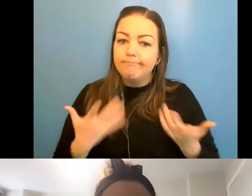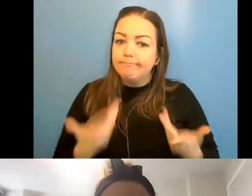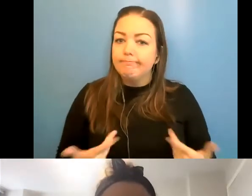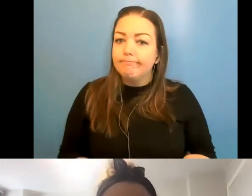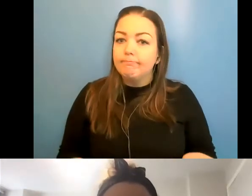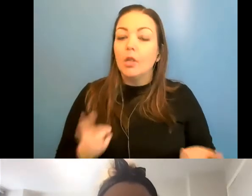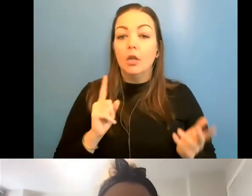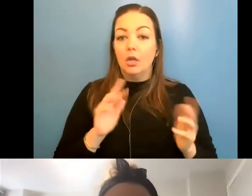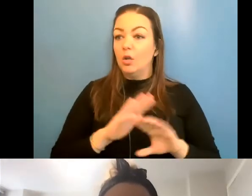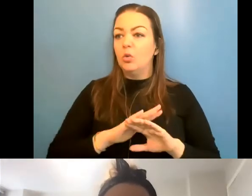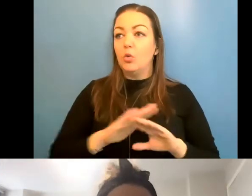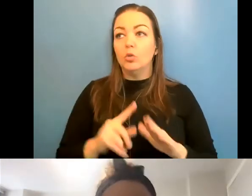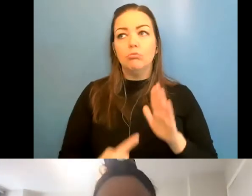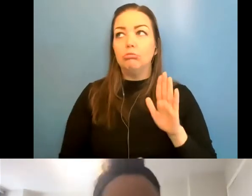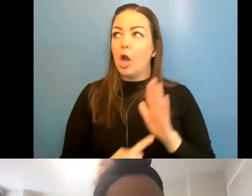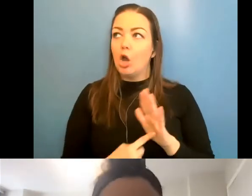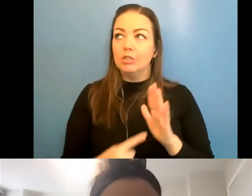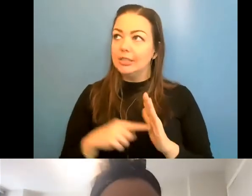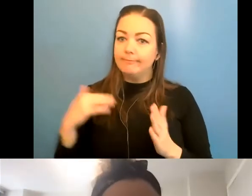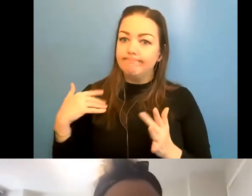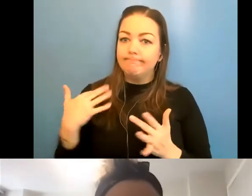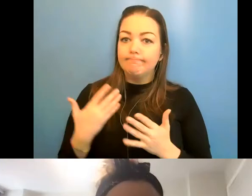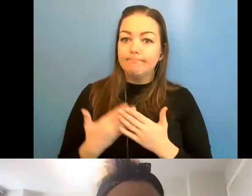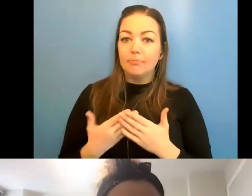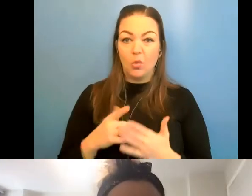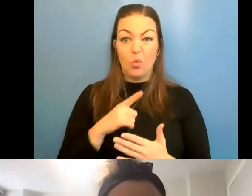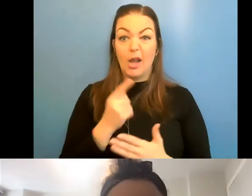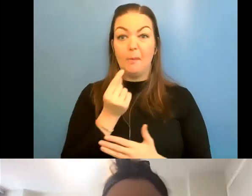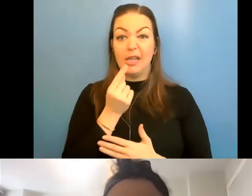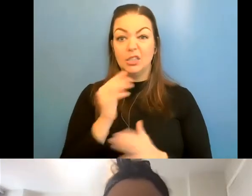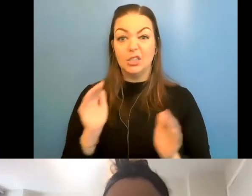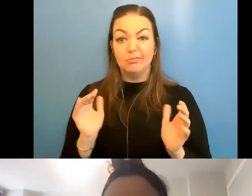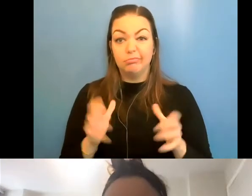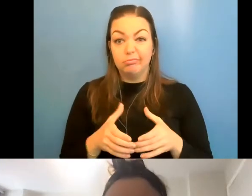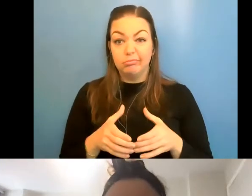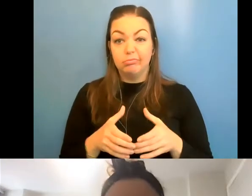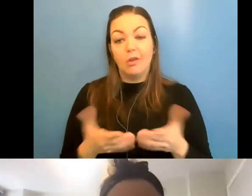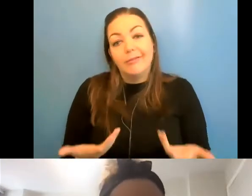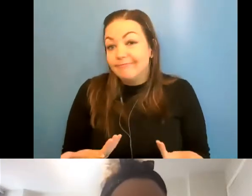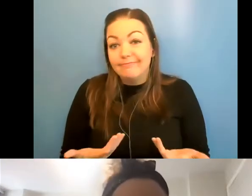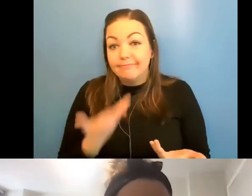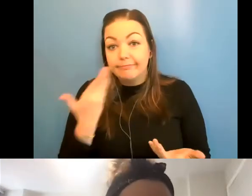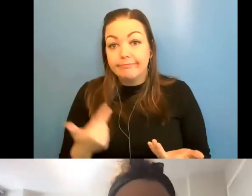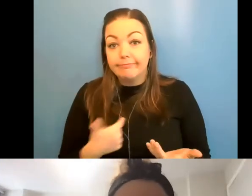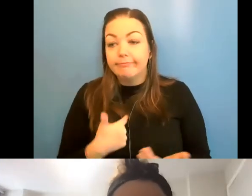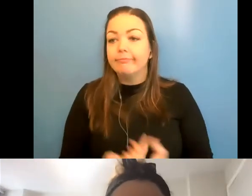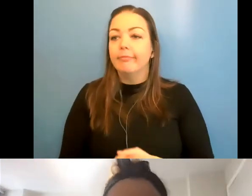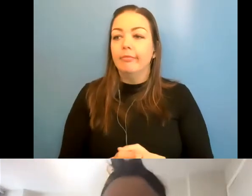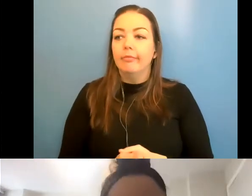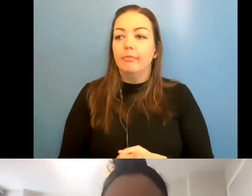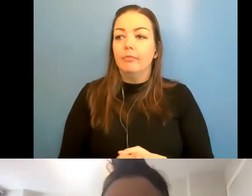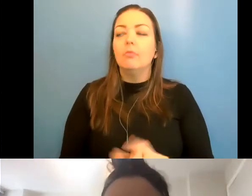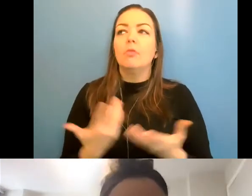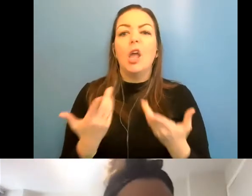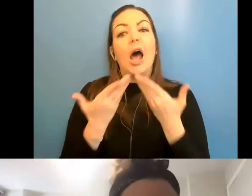been a priority because there just hasn't been the capacity to do it. I suppose with all things with Unlimited, we'd love to